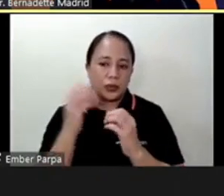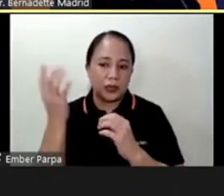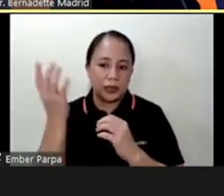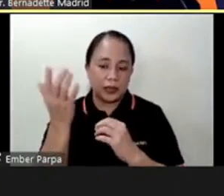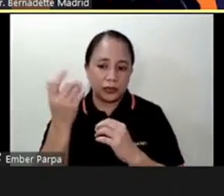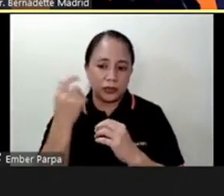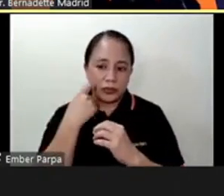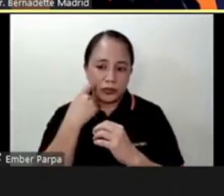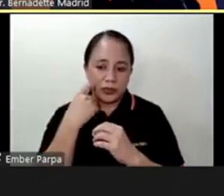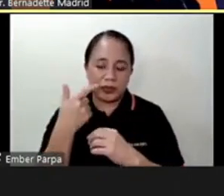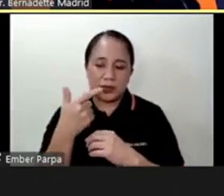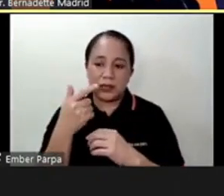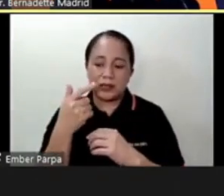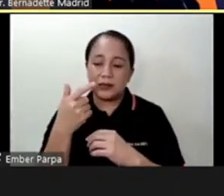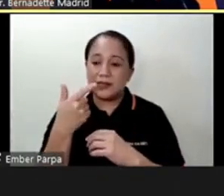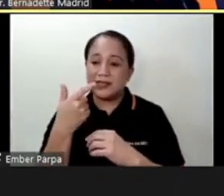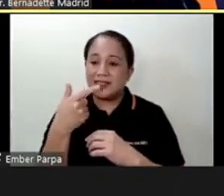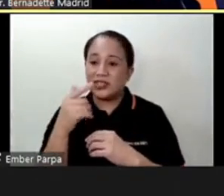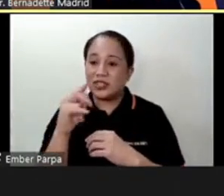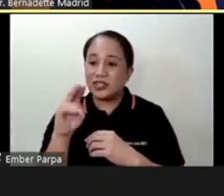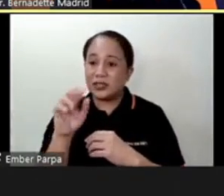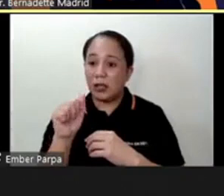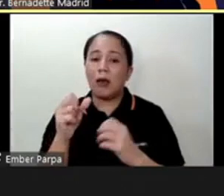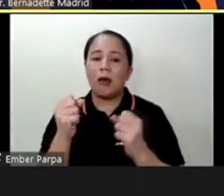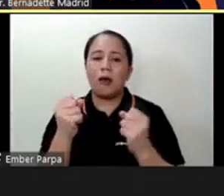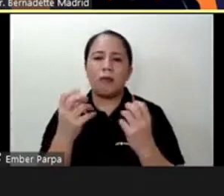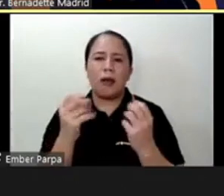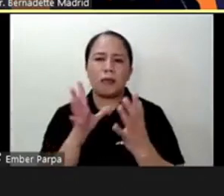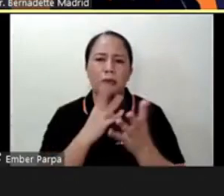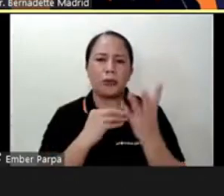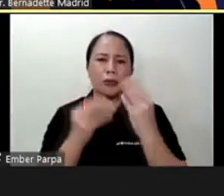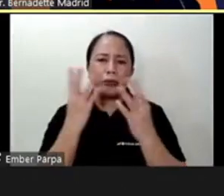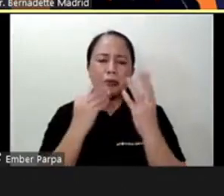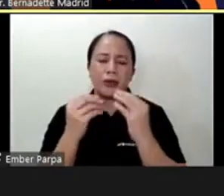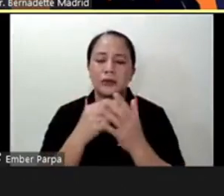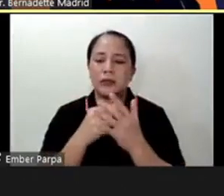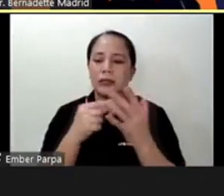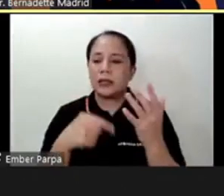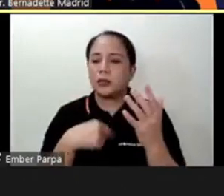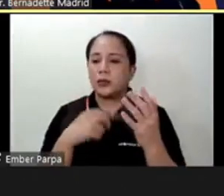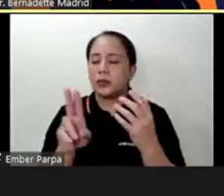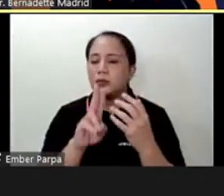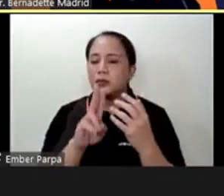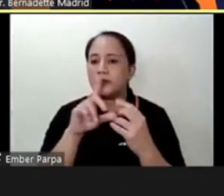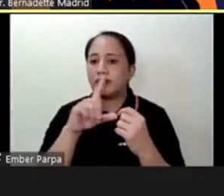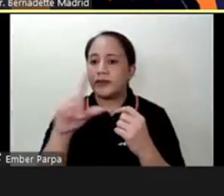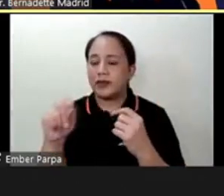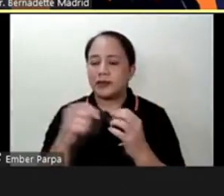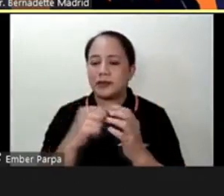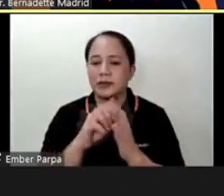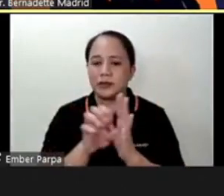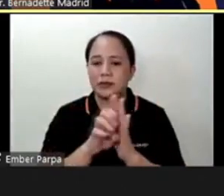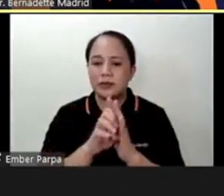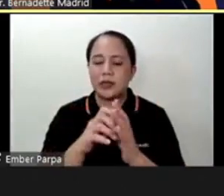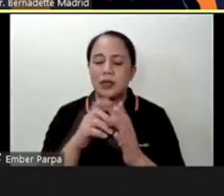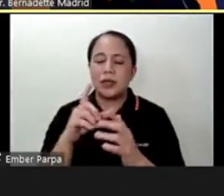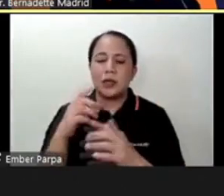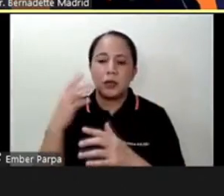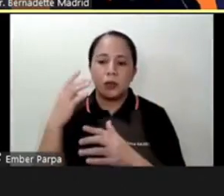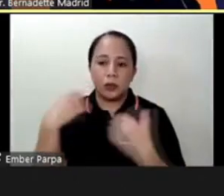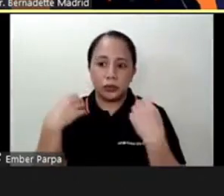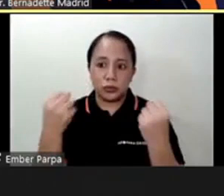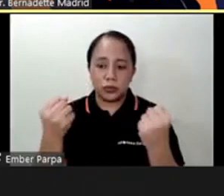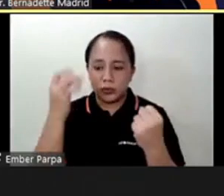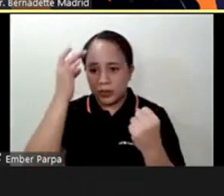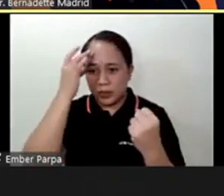Gina. We have learned so much from it. There are things there that we can use immediately, like the lusog isip and